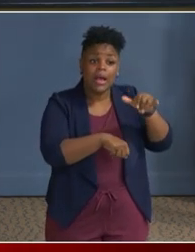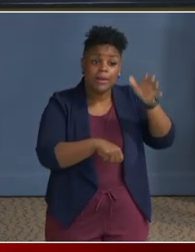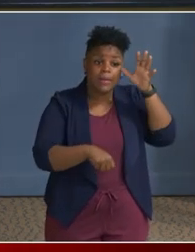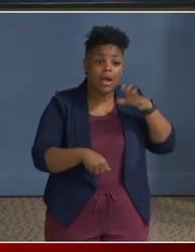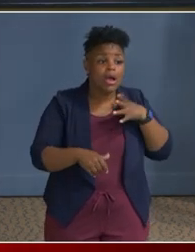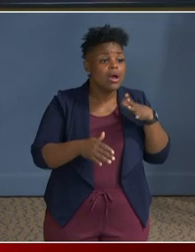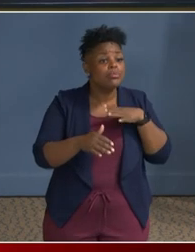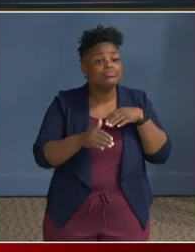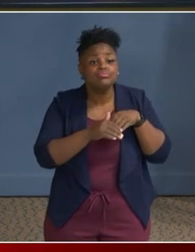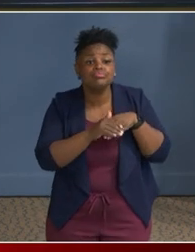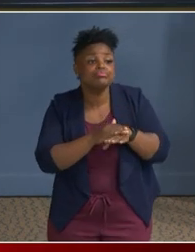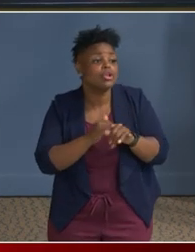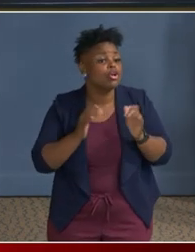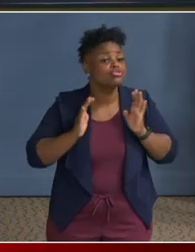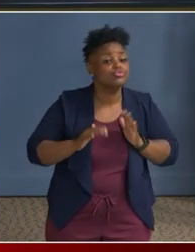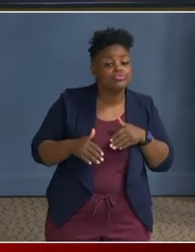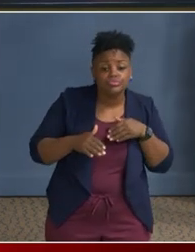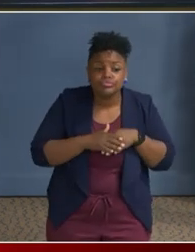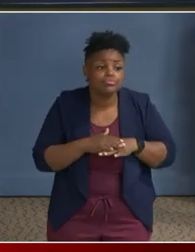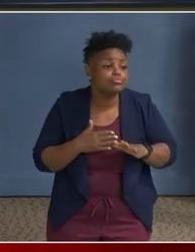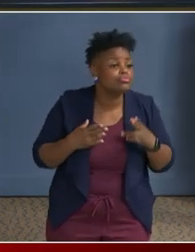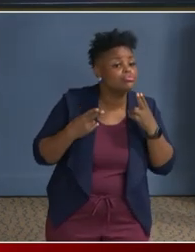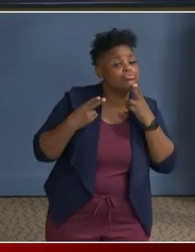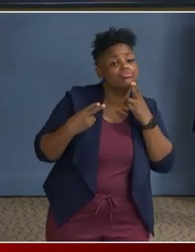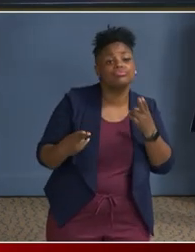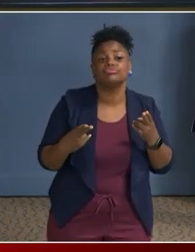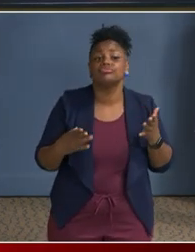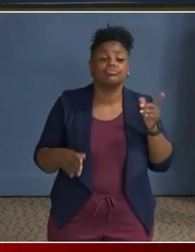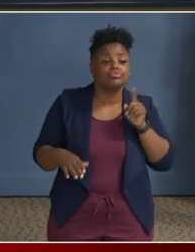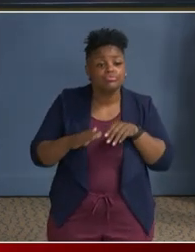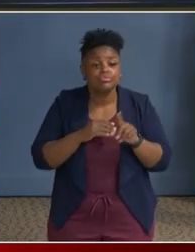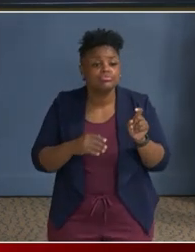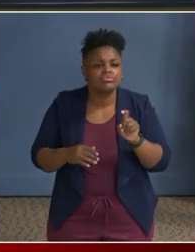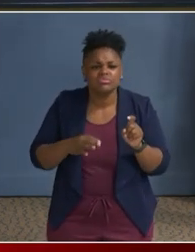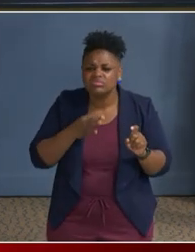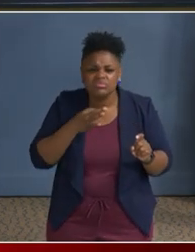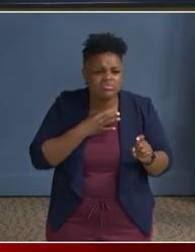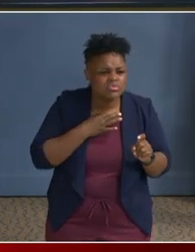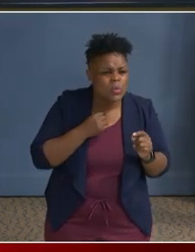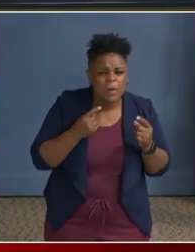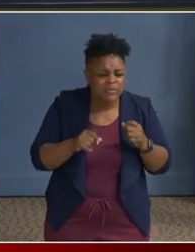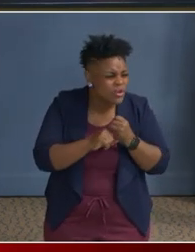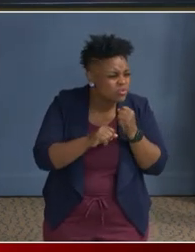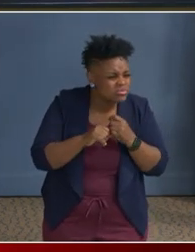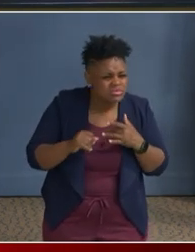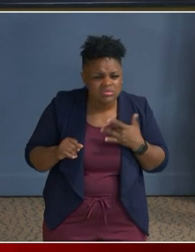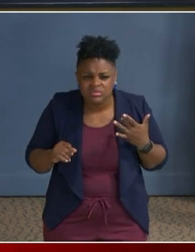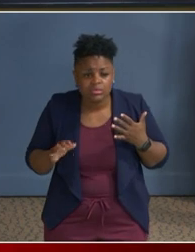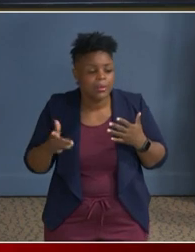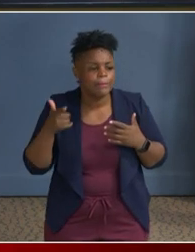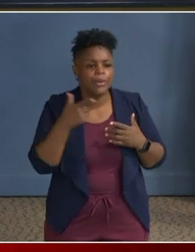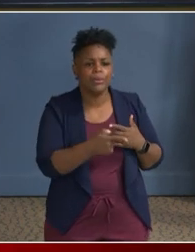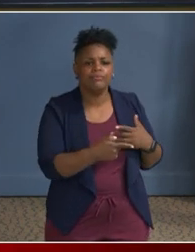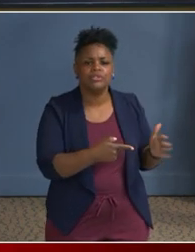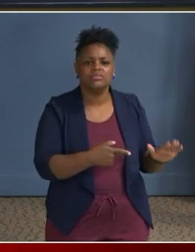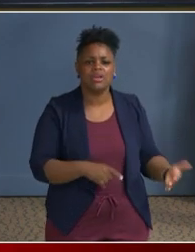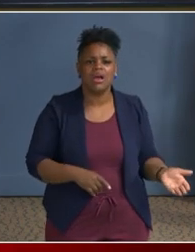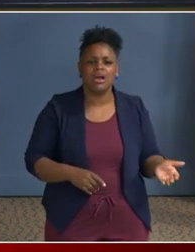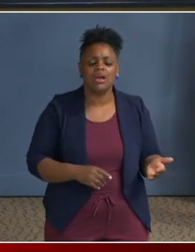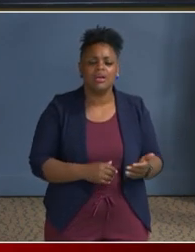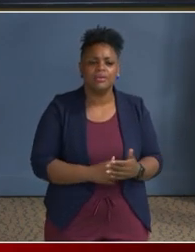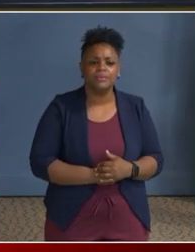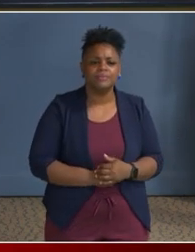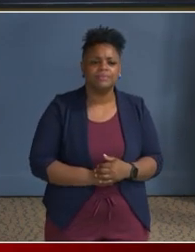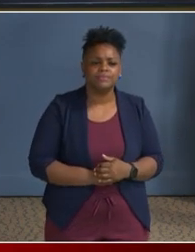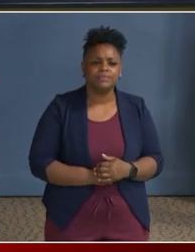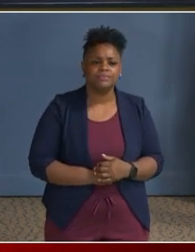the time. When he went outside to see what was going on, he ended up getting shot, and those gunshots